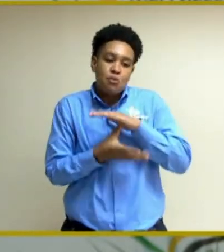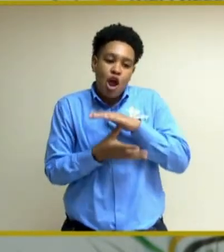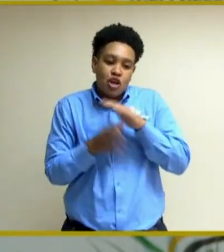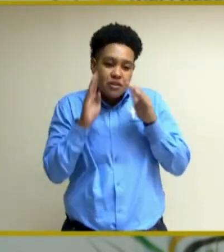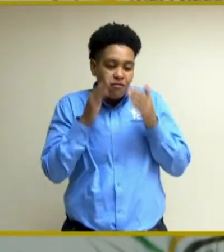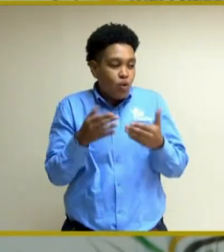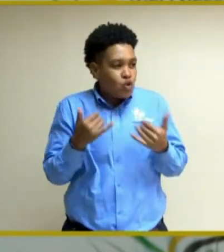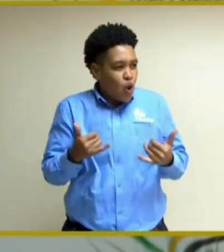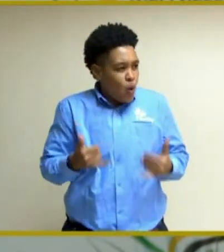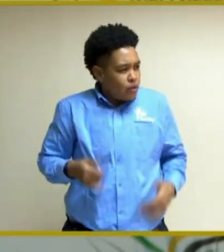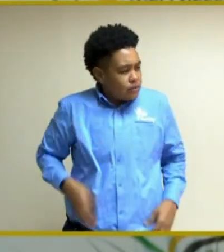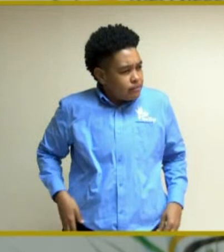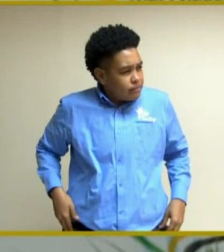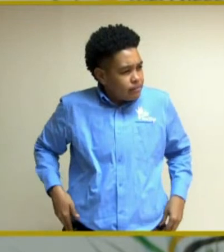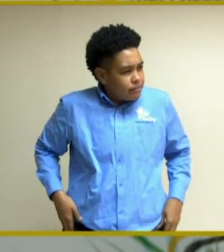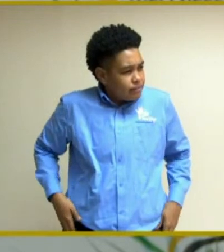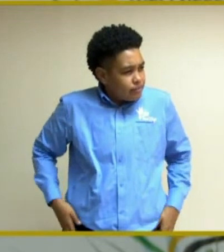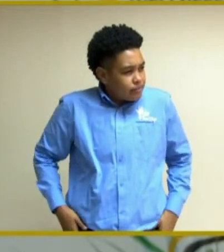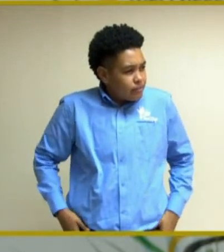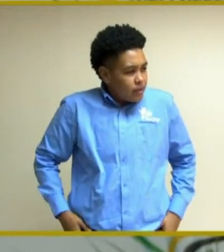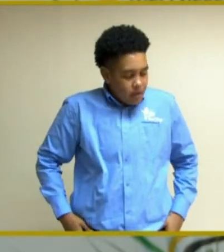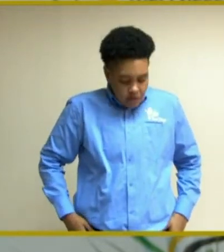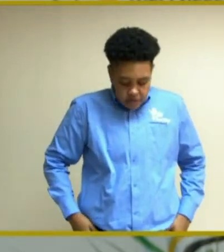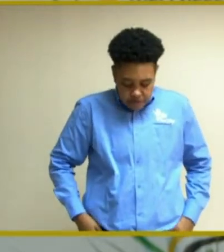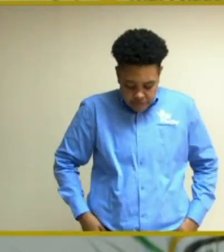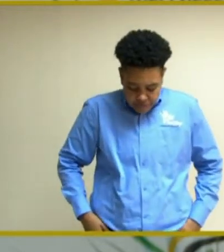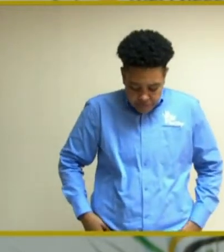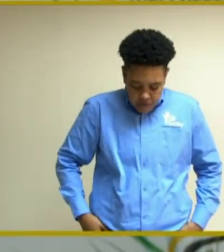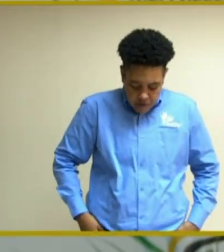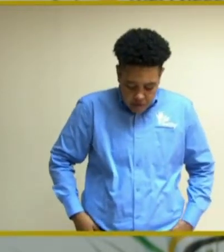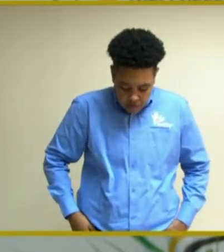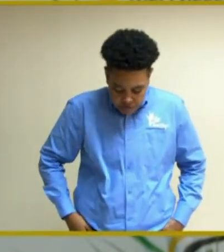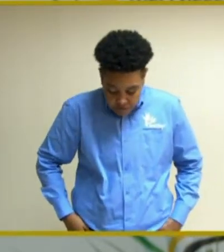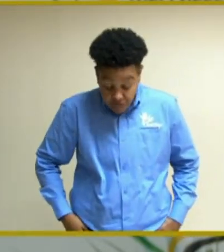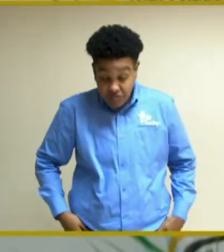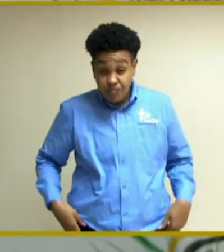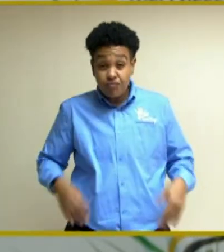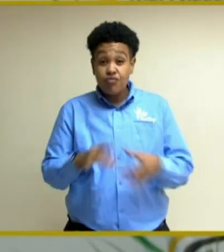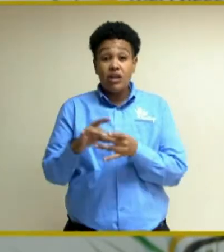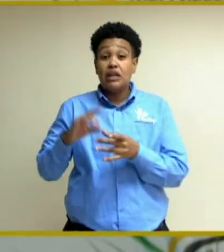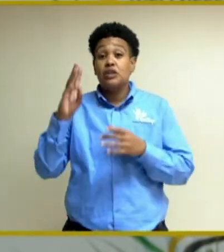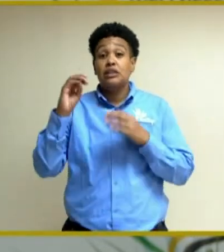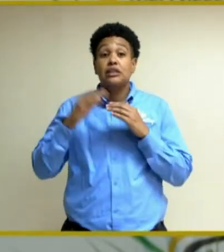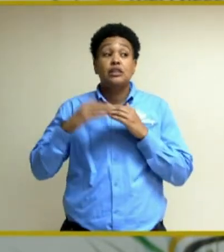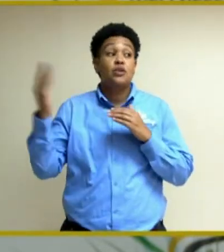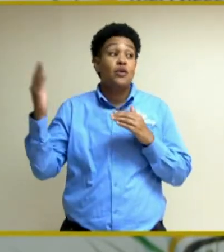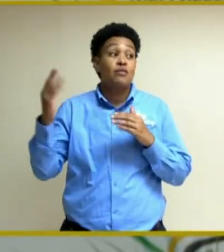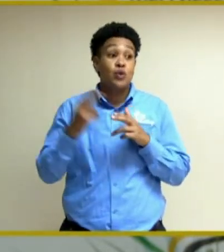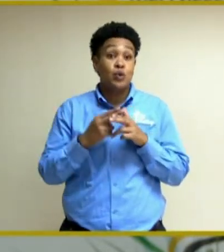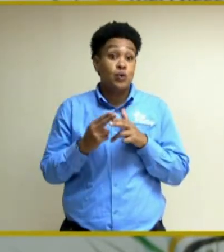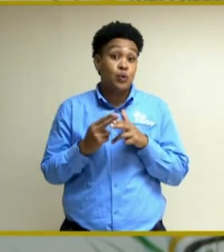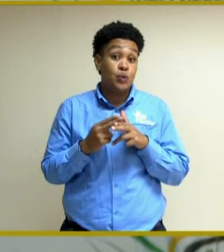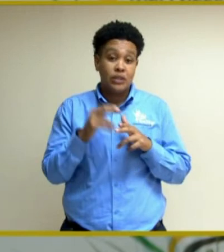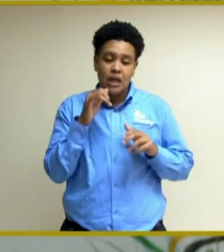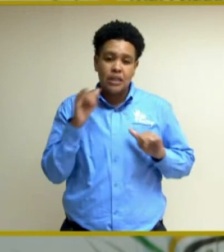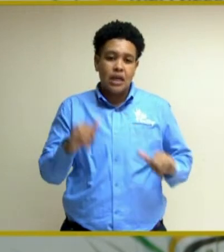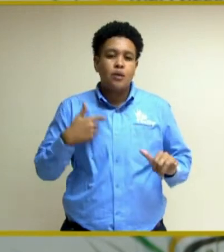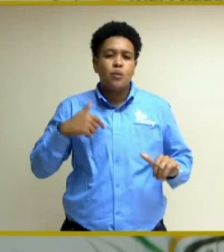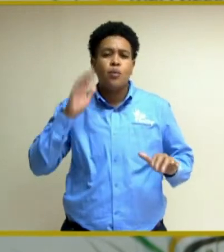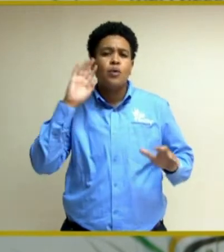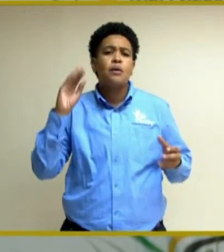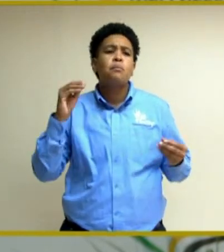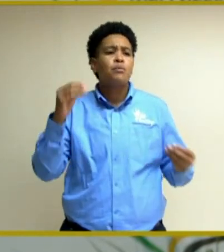be. Now, as it relates to the 60s and over, in very short order, but not yet, we will